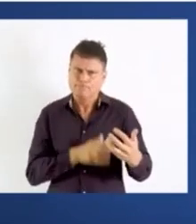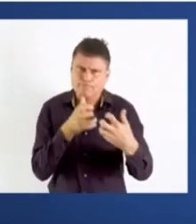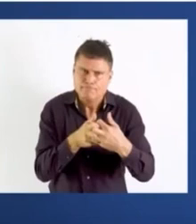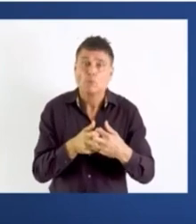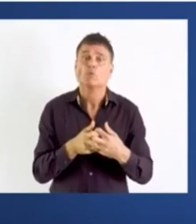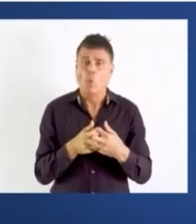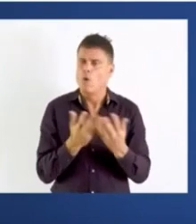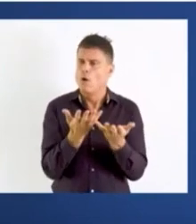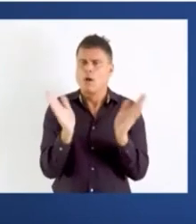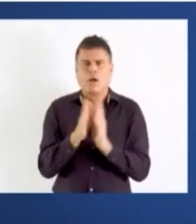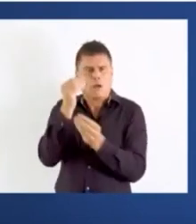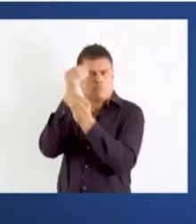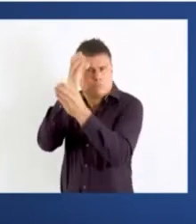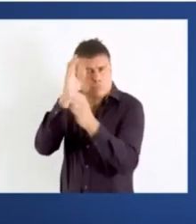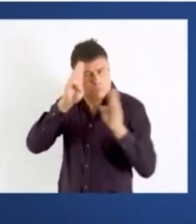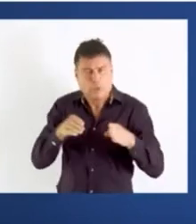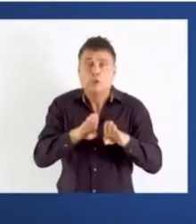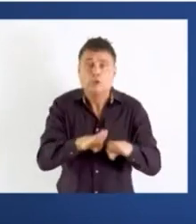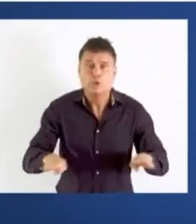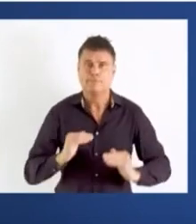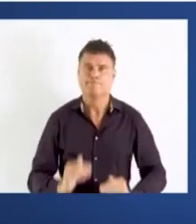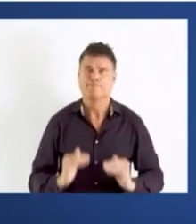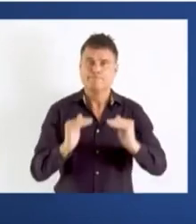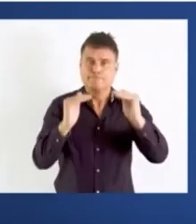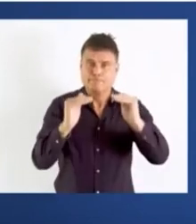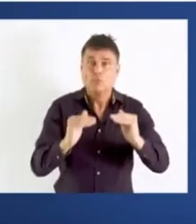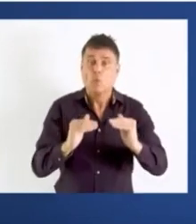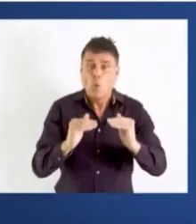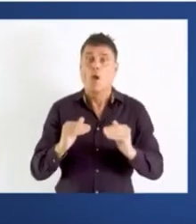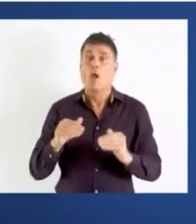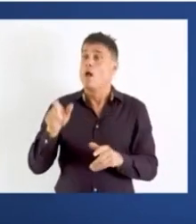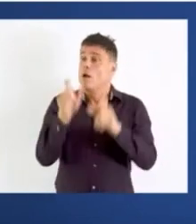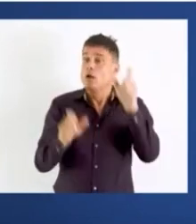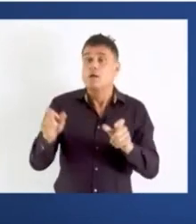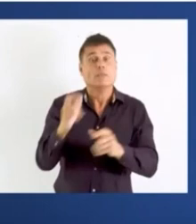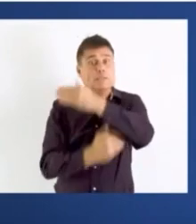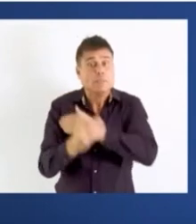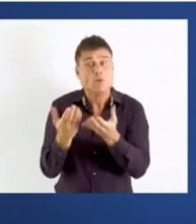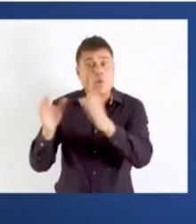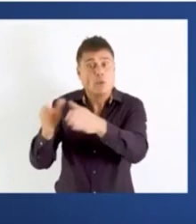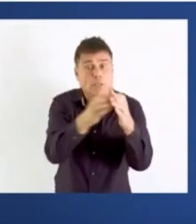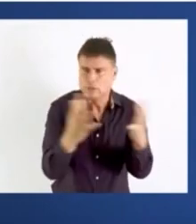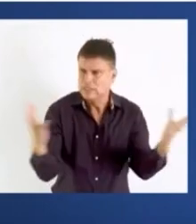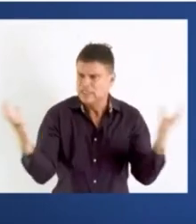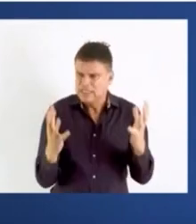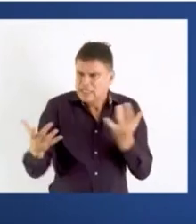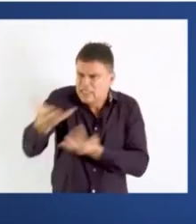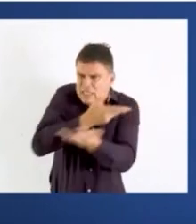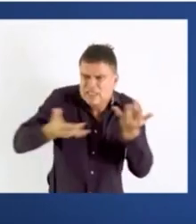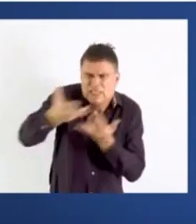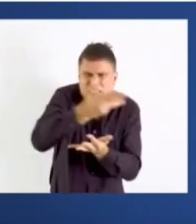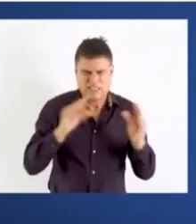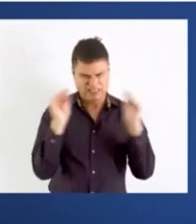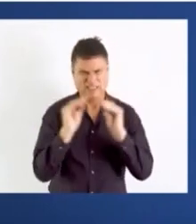We brought together experts in child development, but also we consulted with representatives